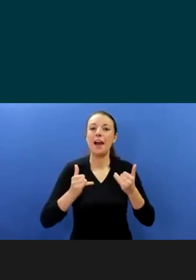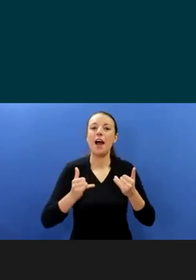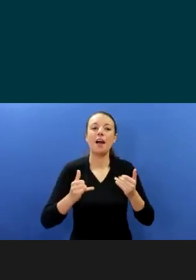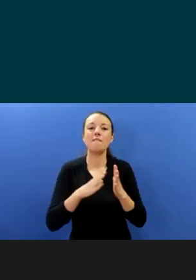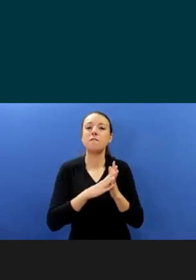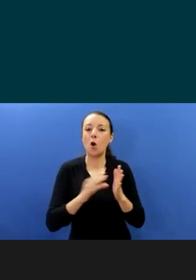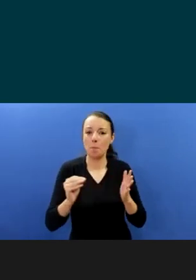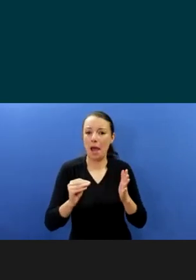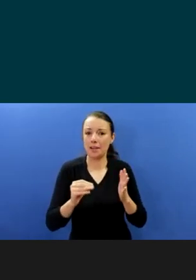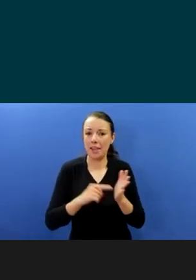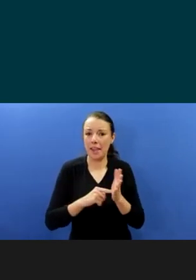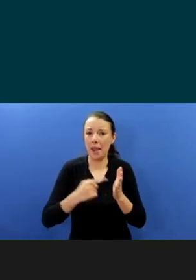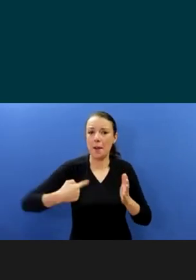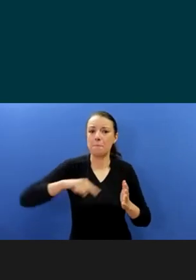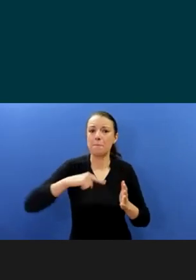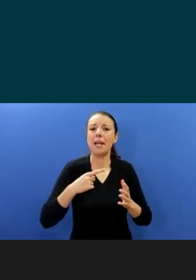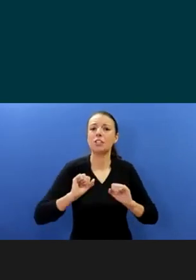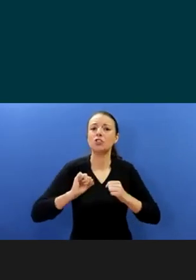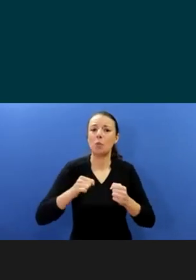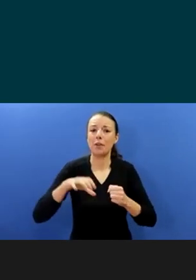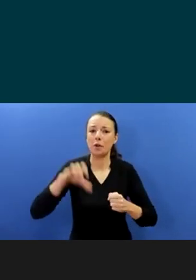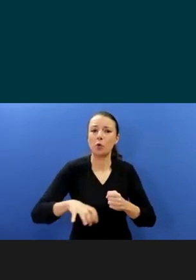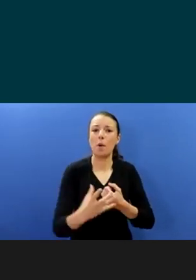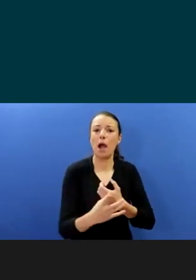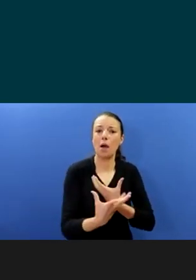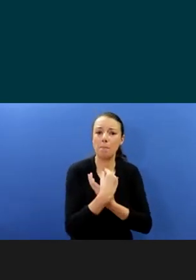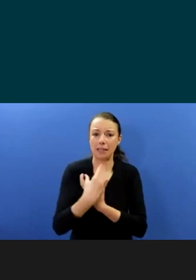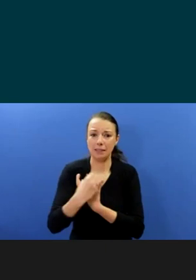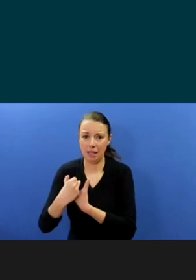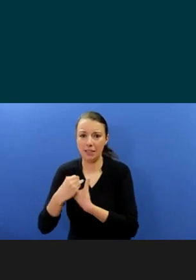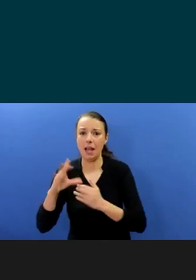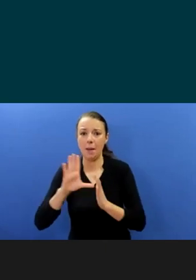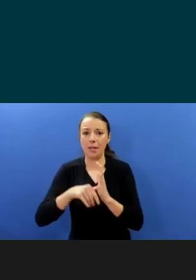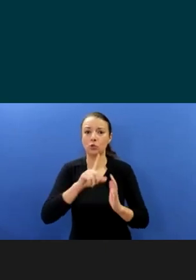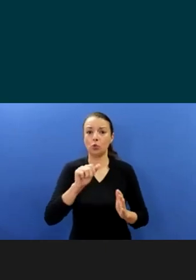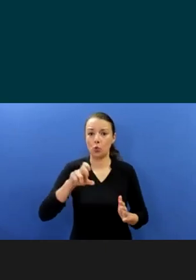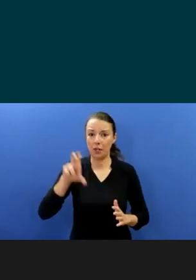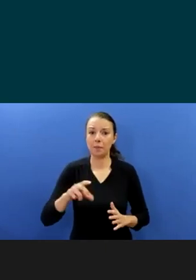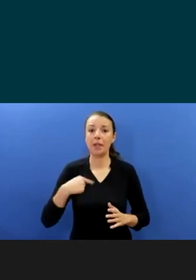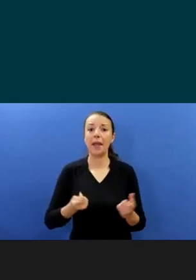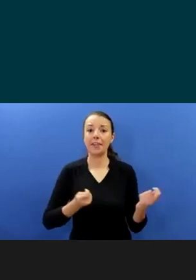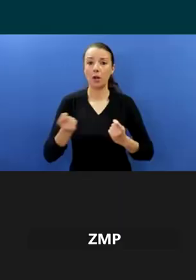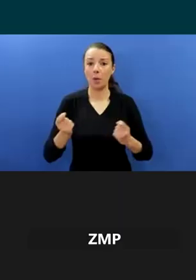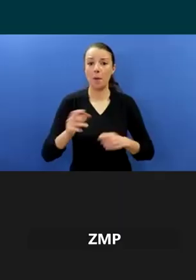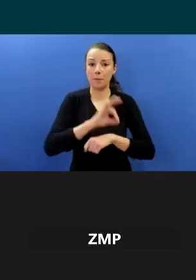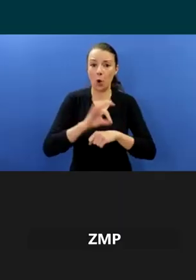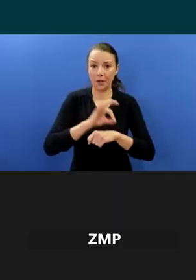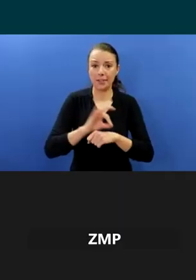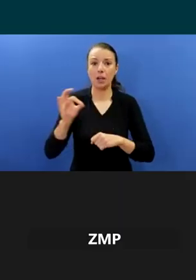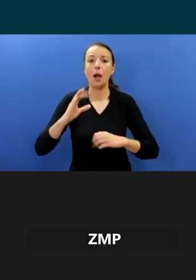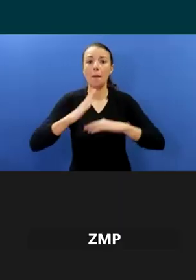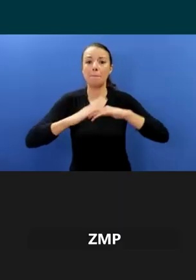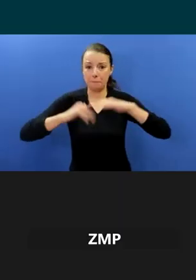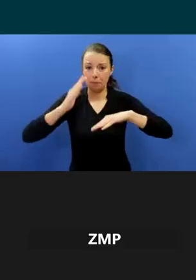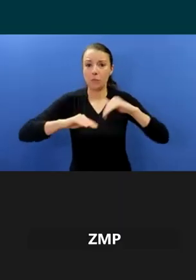Zurich. As a project manager in Zurich's Urban Development Department, the topic of participation has